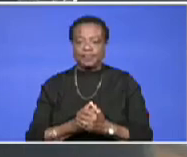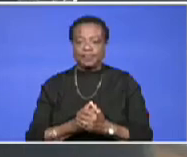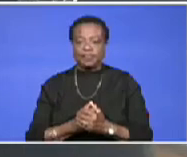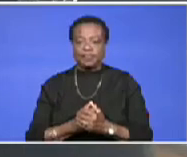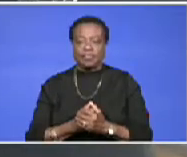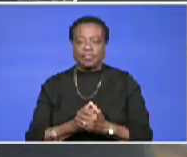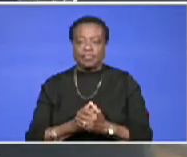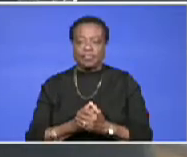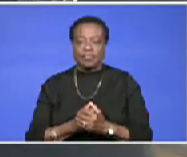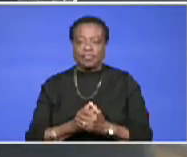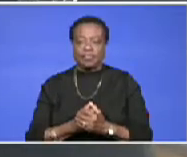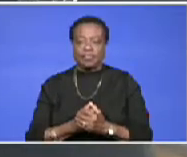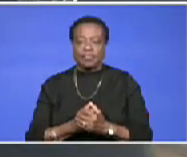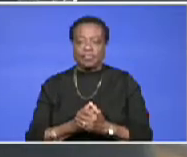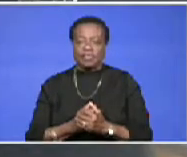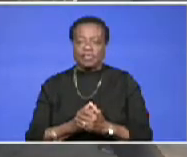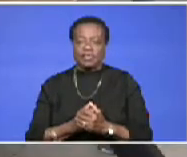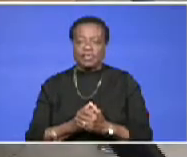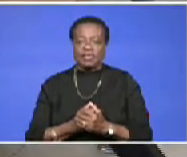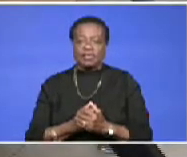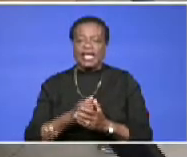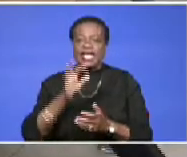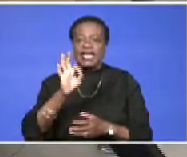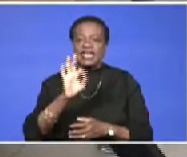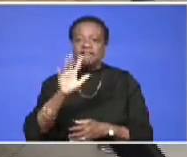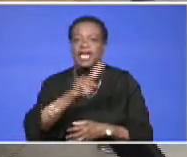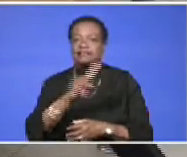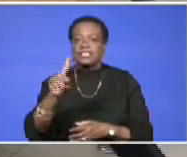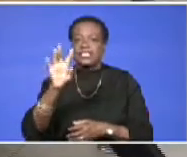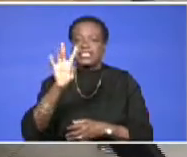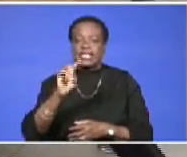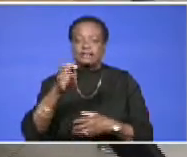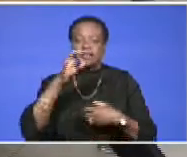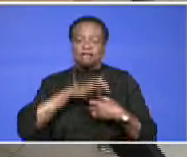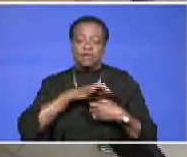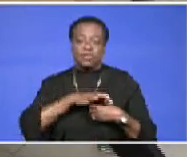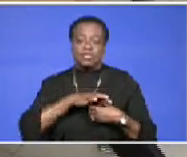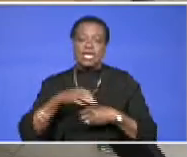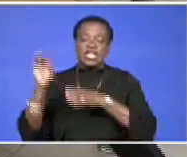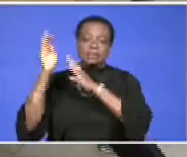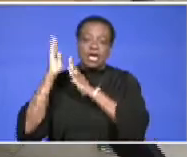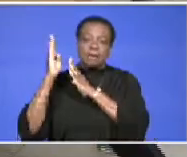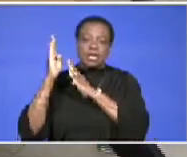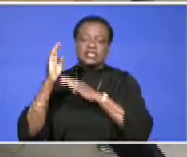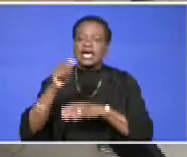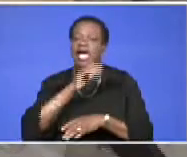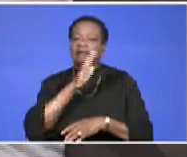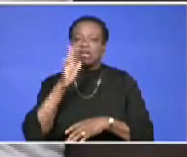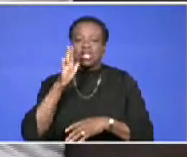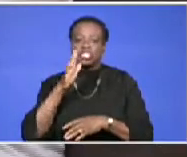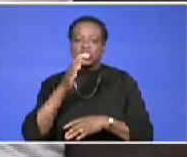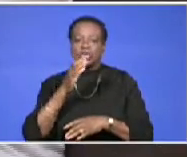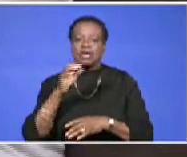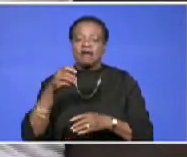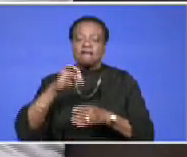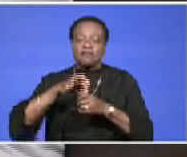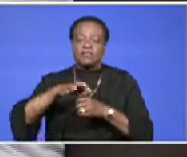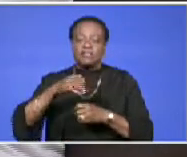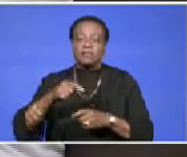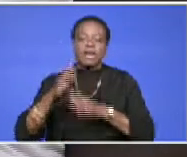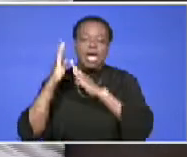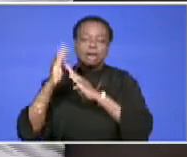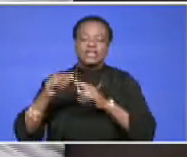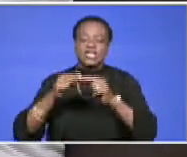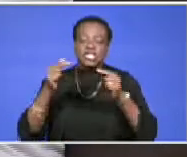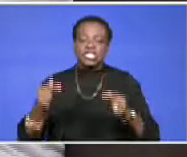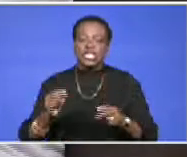Now to news from labor. In a 95-7 vote, employees of the Bahamas Agricultural and Industrial Corporation voted for the Bahamas General Workers